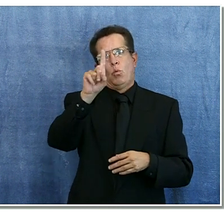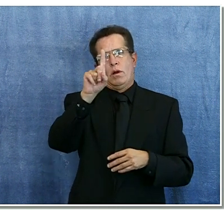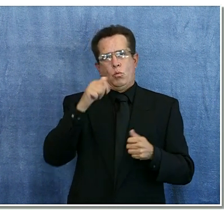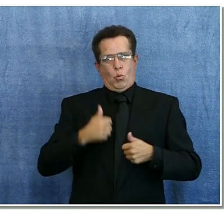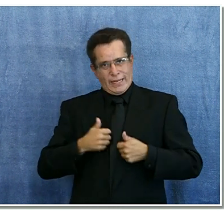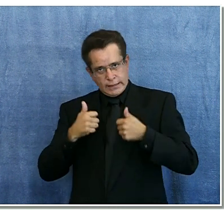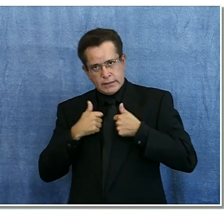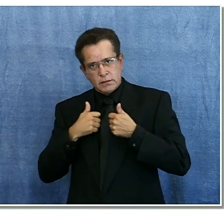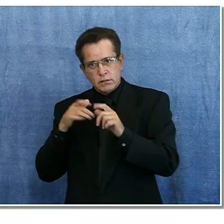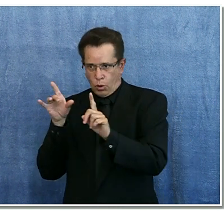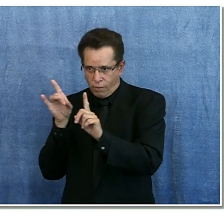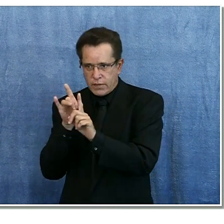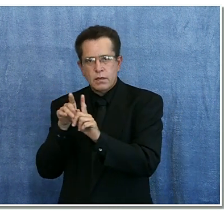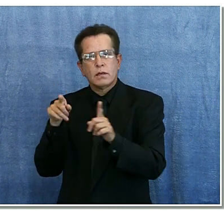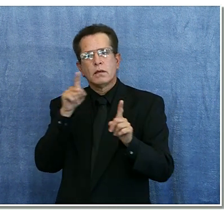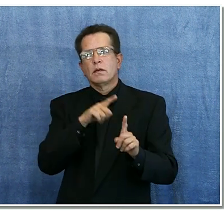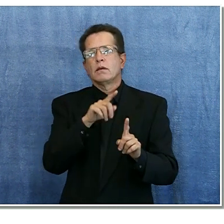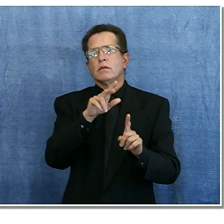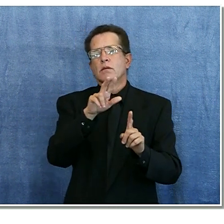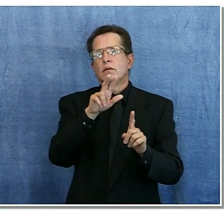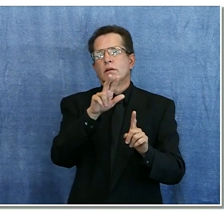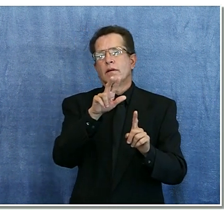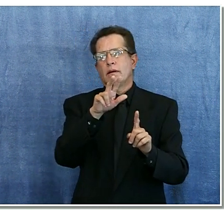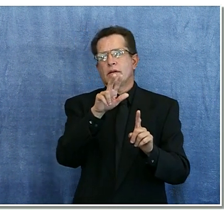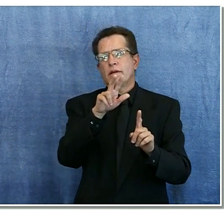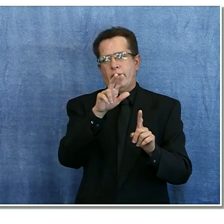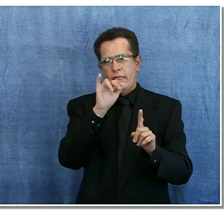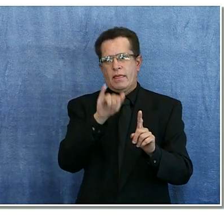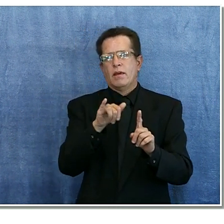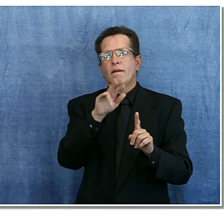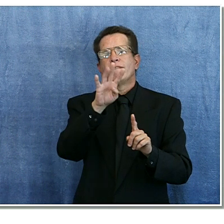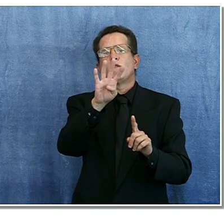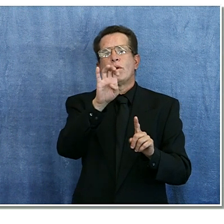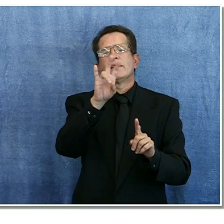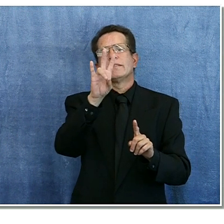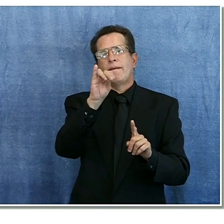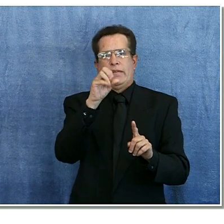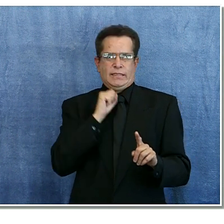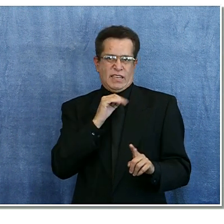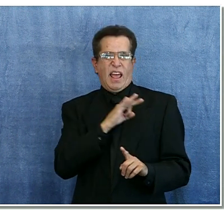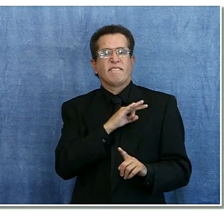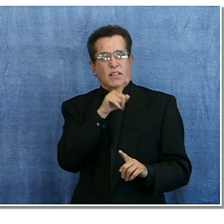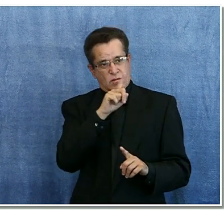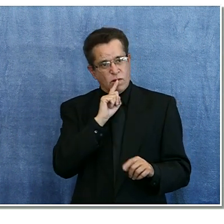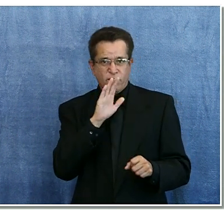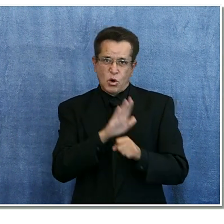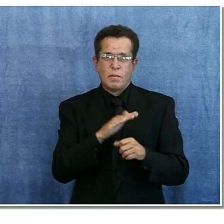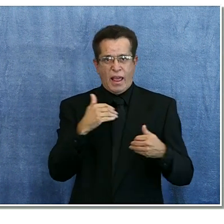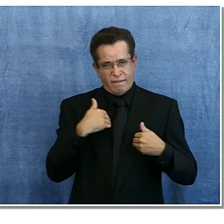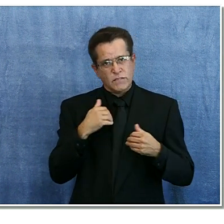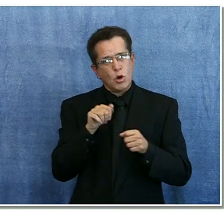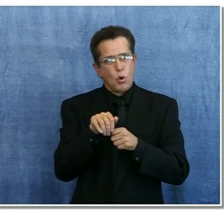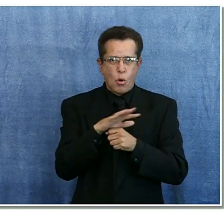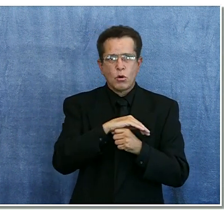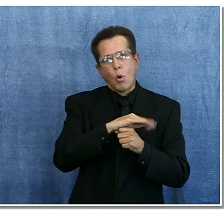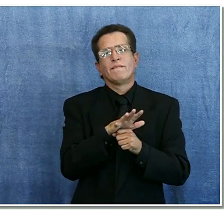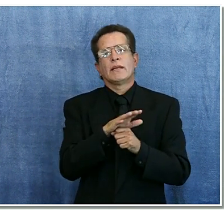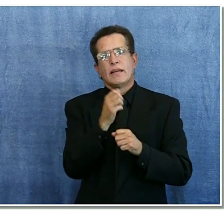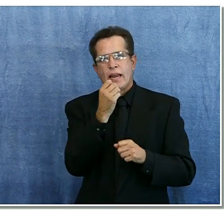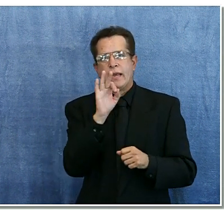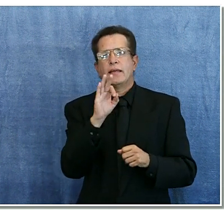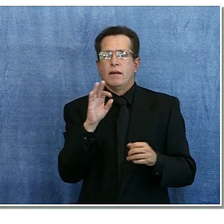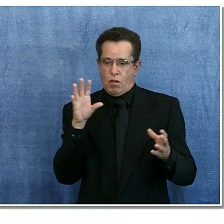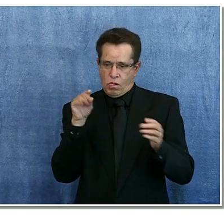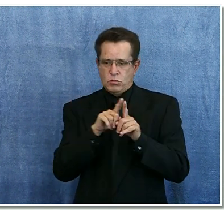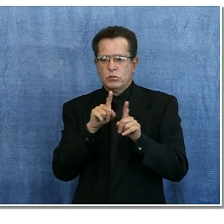residents, 470 staff that have been diagnosed with laboratory-confirmed COVID-19, and this includes